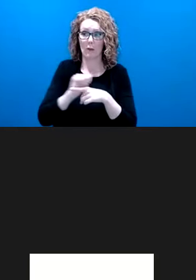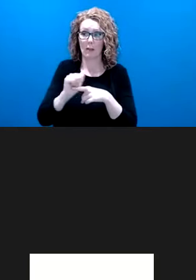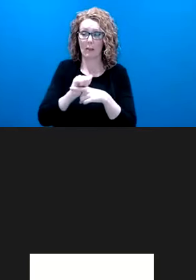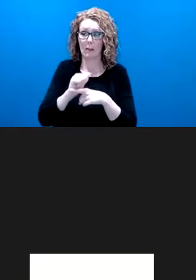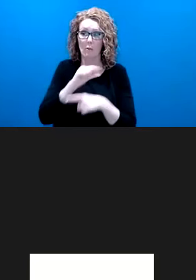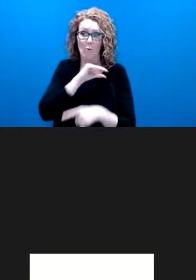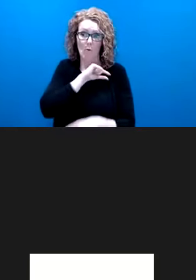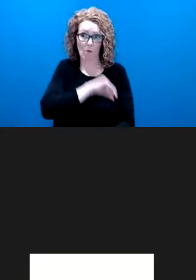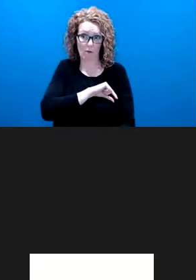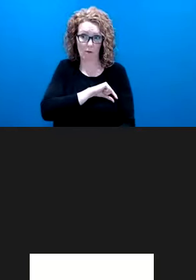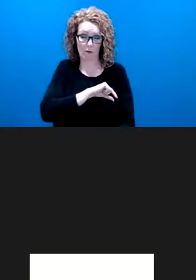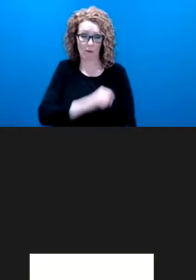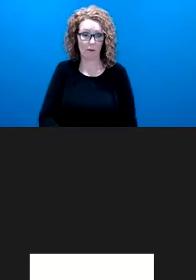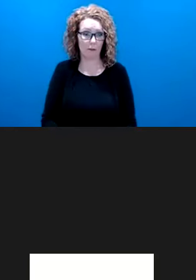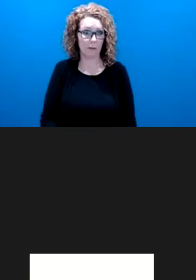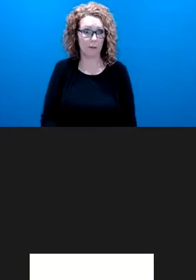really, how do we